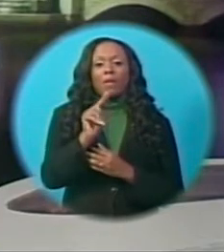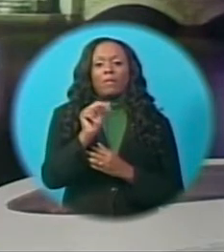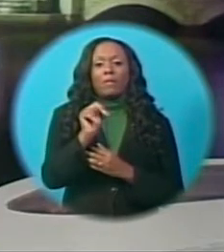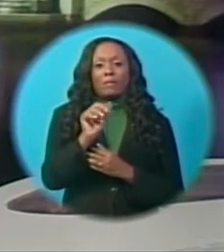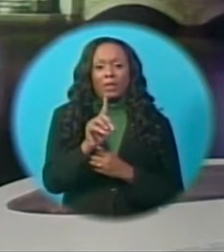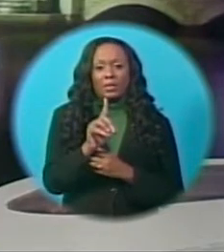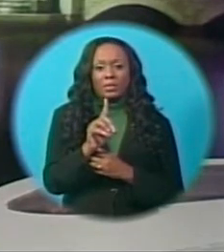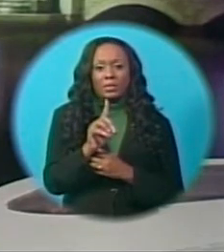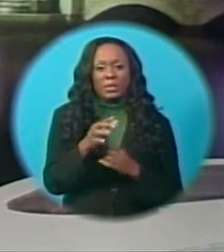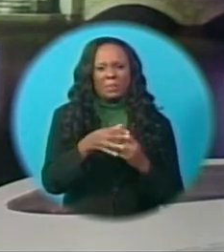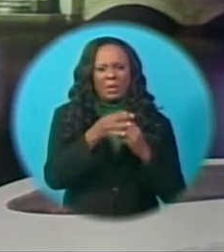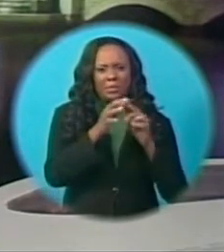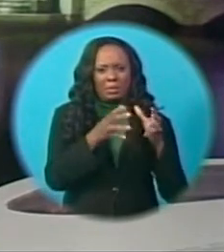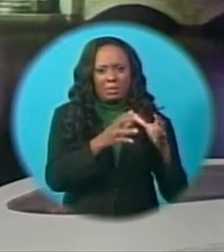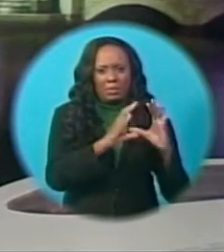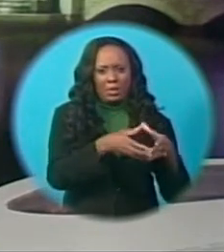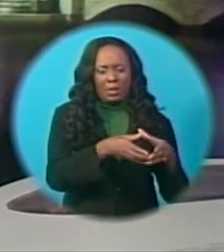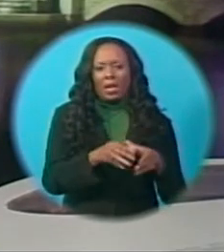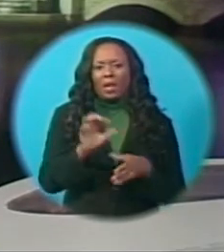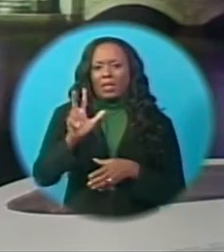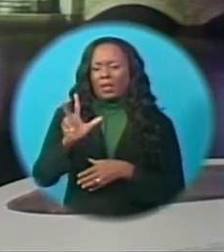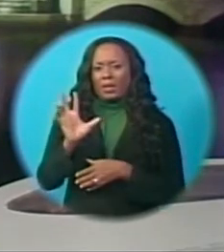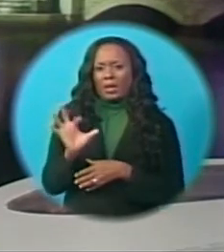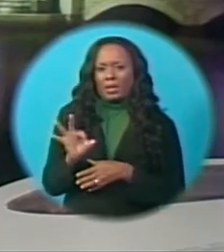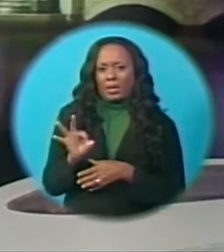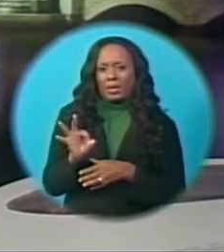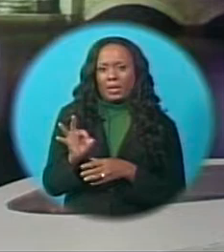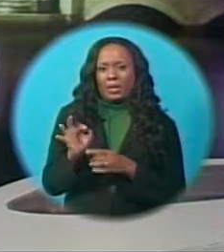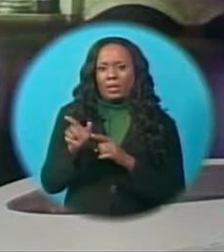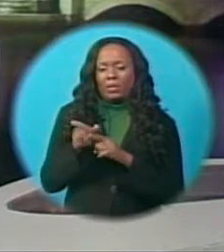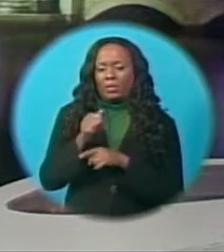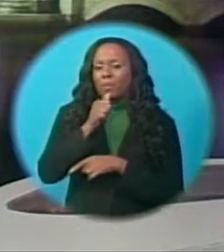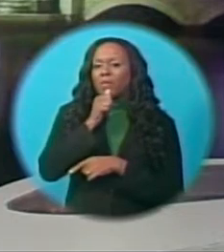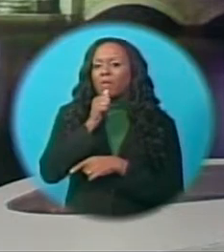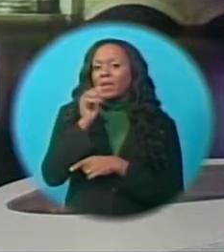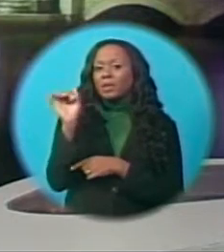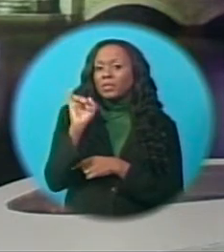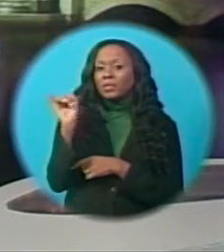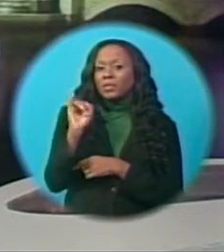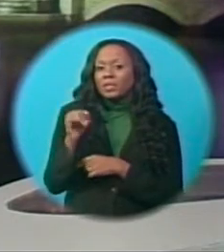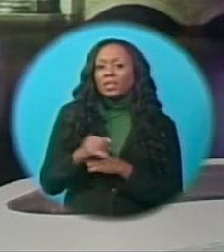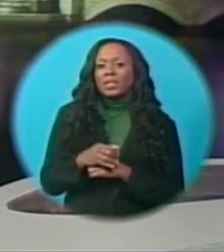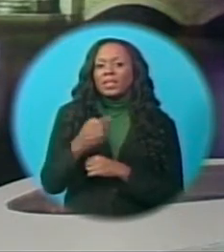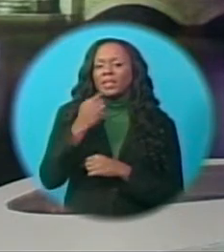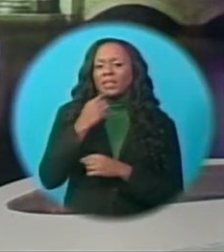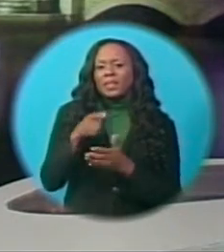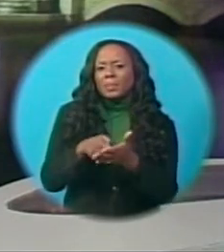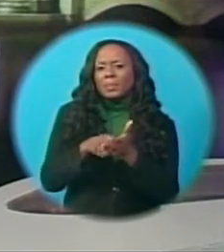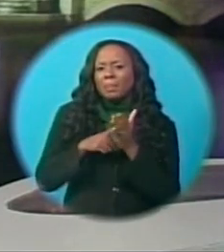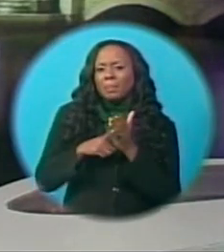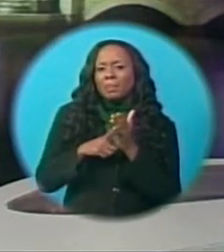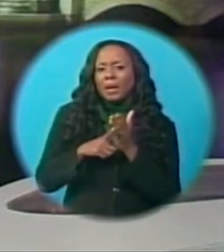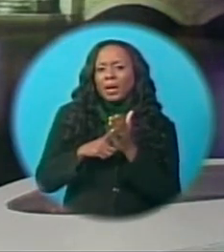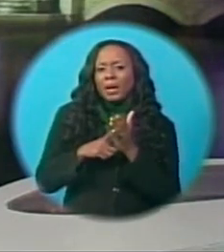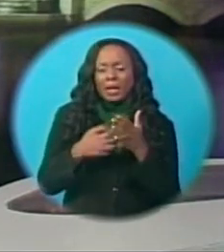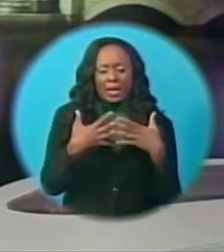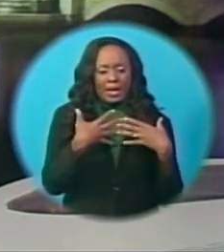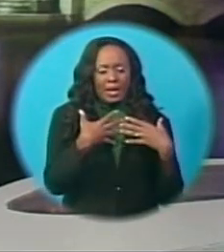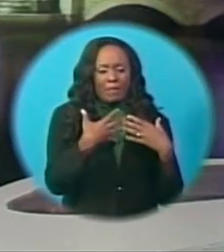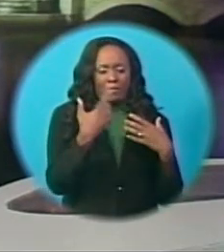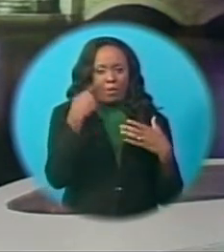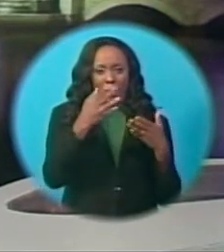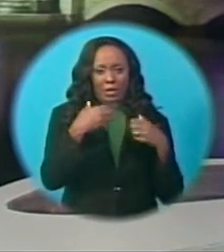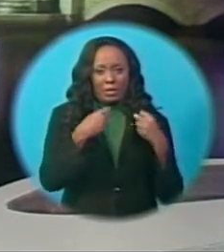and 39% from out-of-pocket expenses through private insurance. But Dr. James says the demand versus the supply of